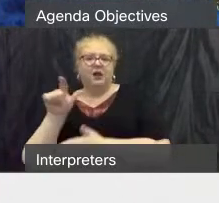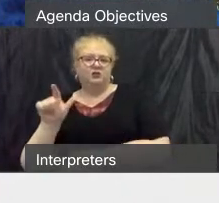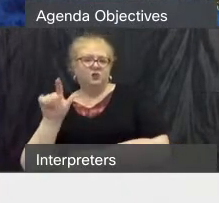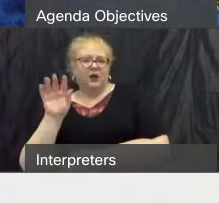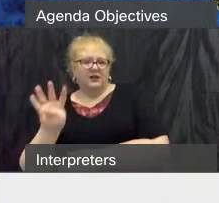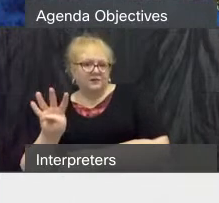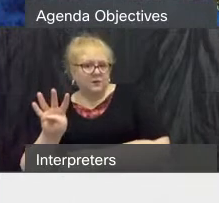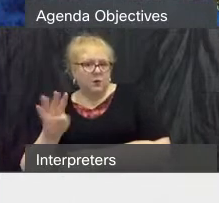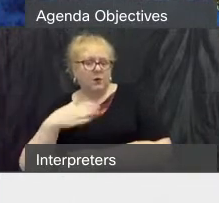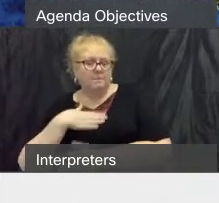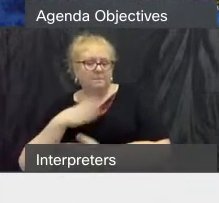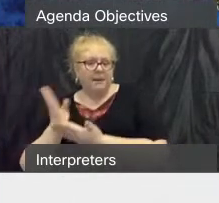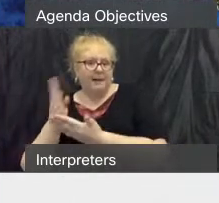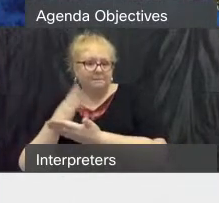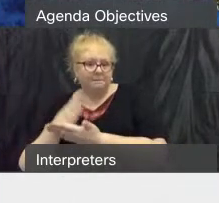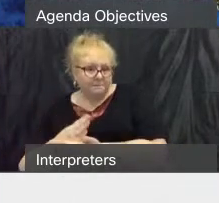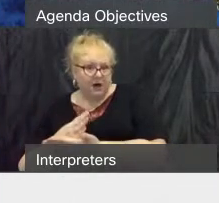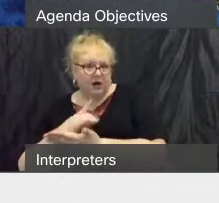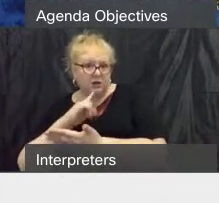budget is correct,